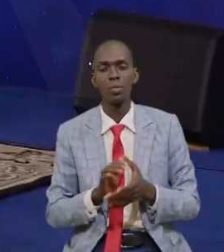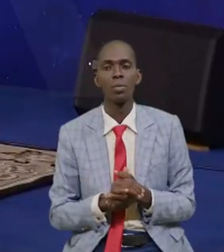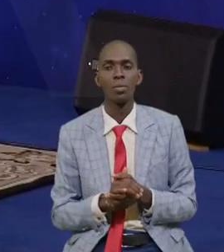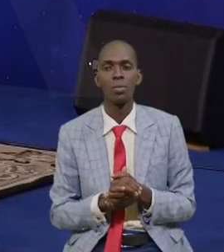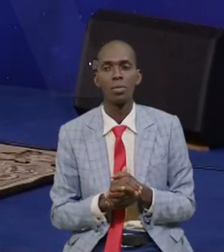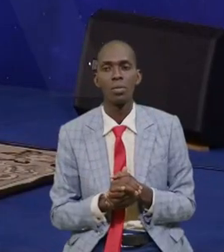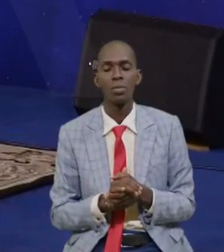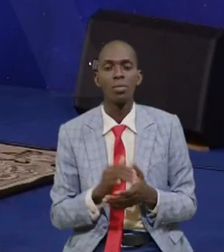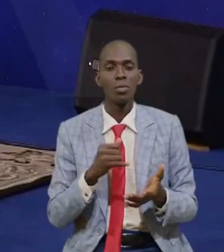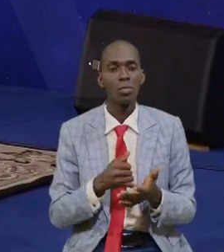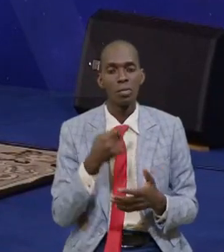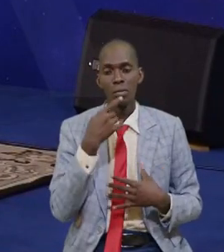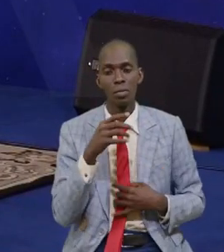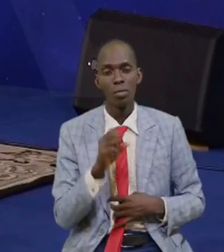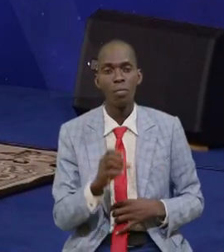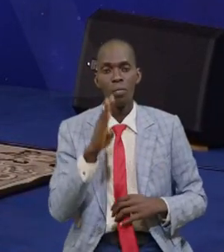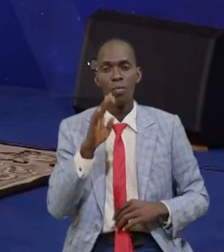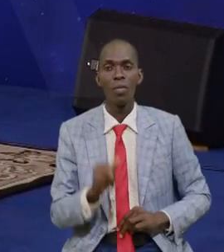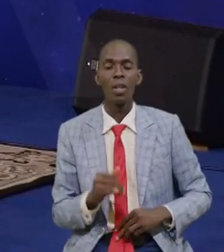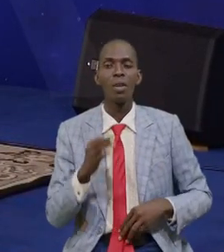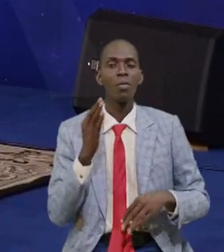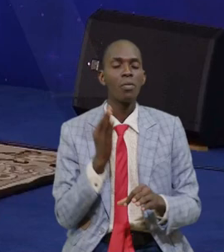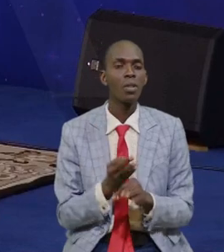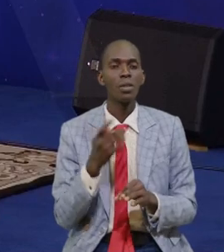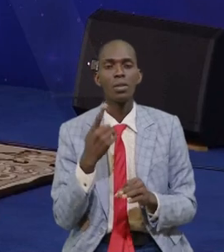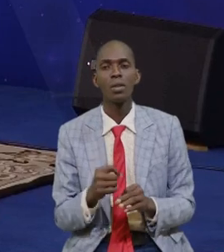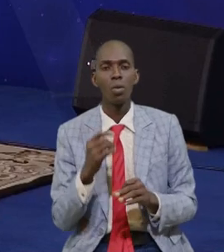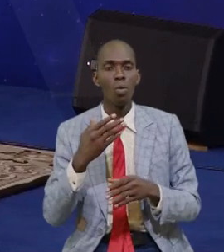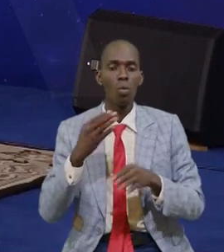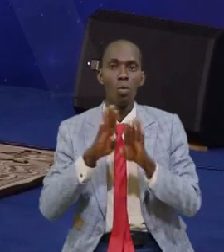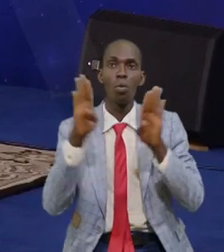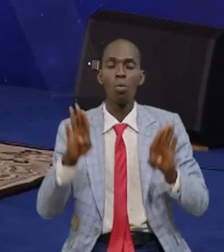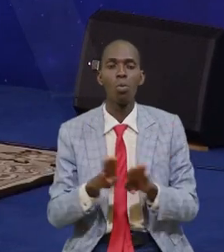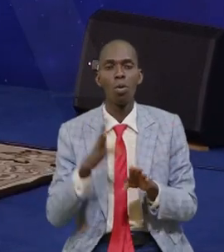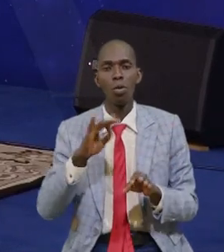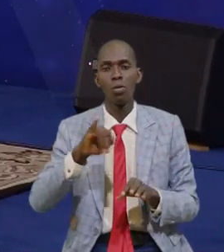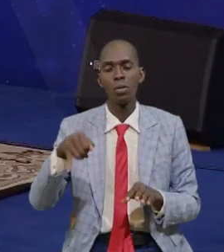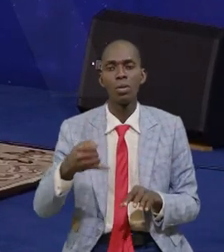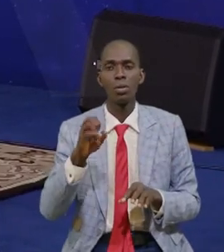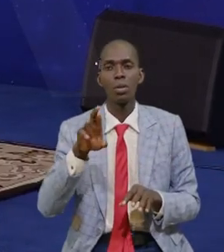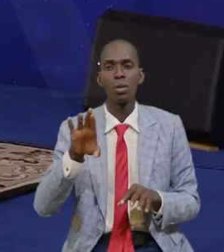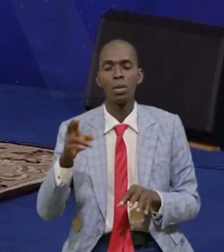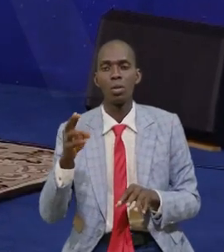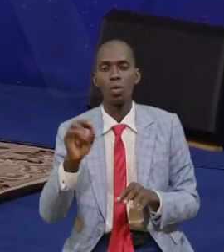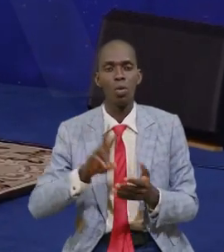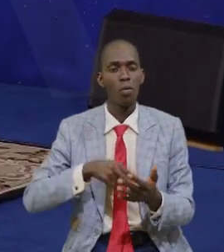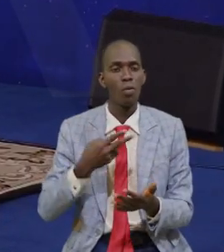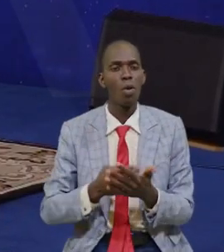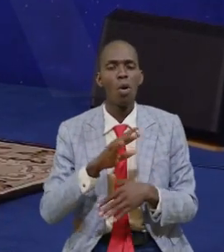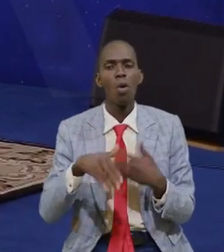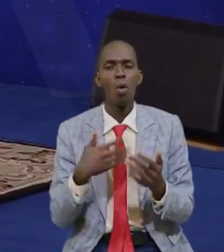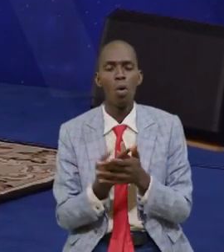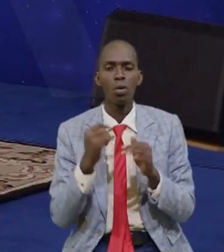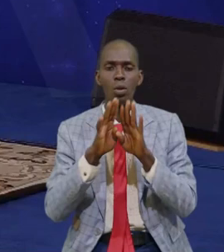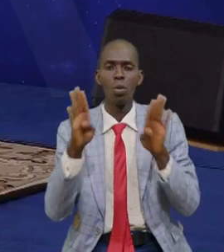it tells us by faith, the walls of Jericho fell down. All those walls that try to prevent